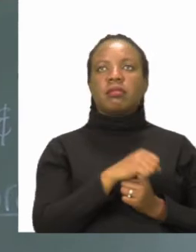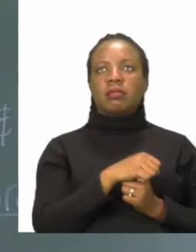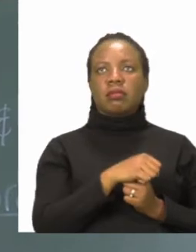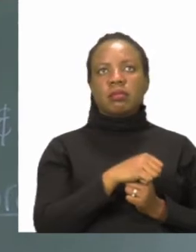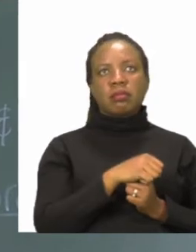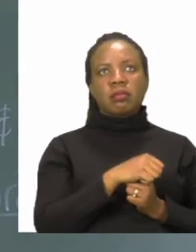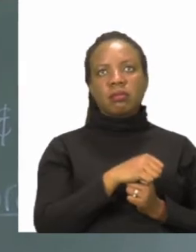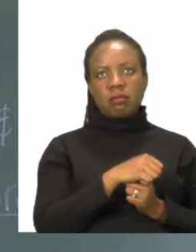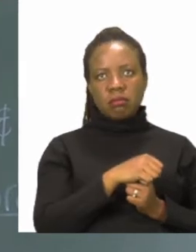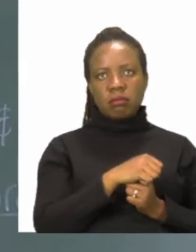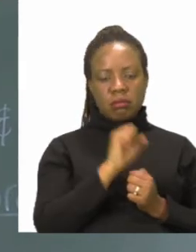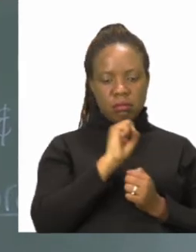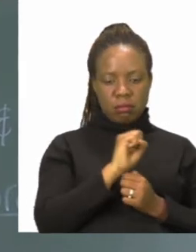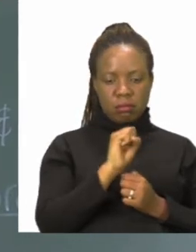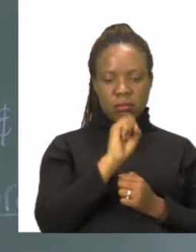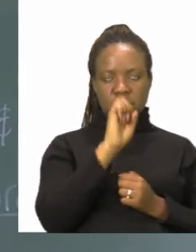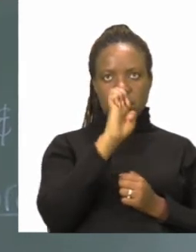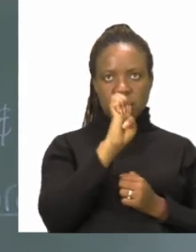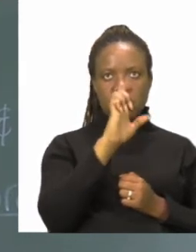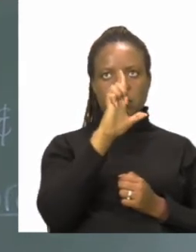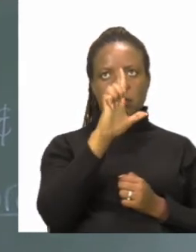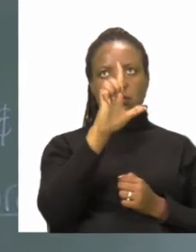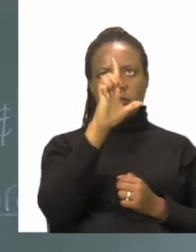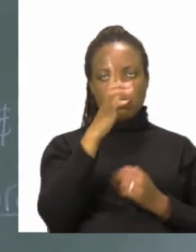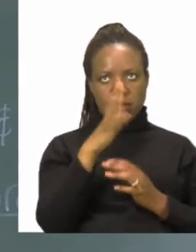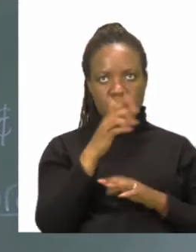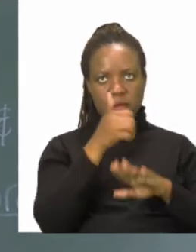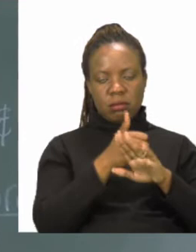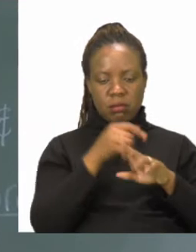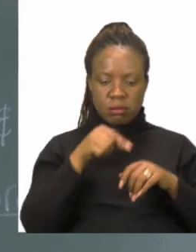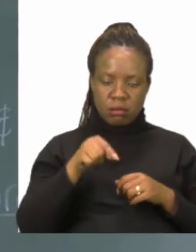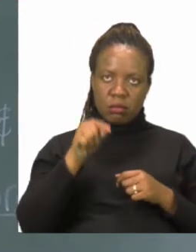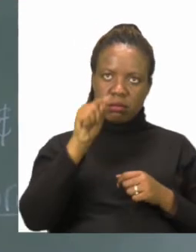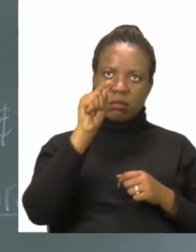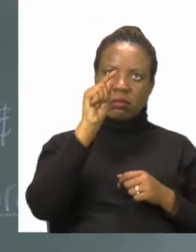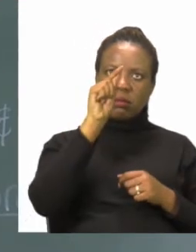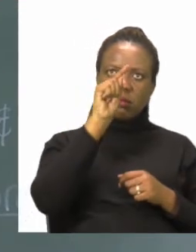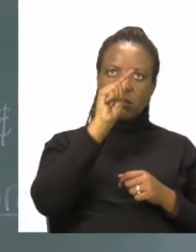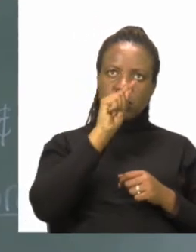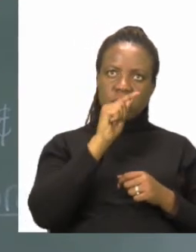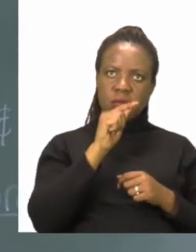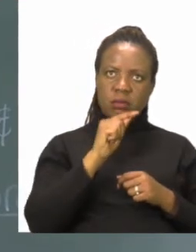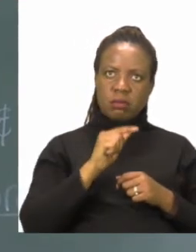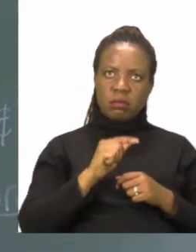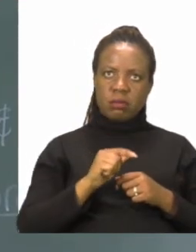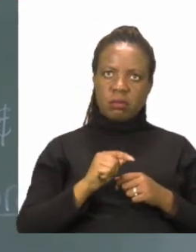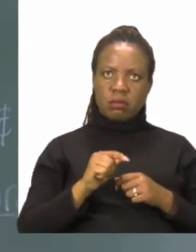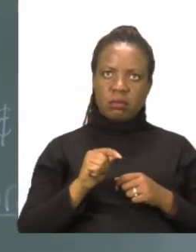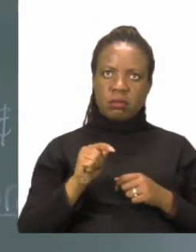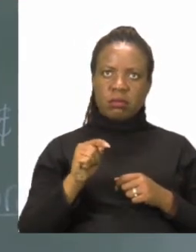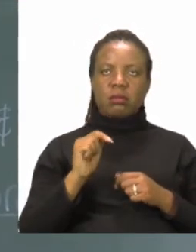L, which spells the word sell. So now that we have found the word, we go